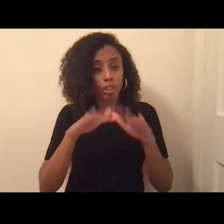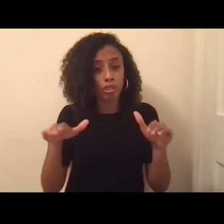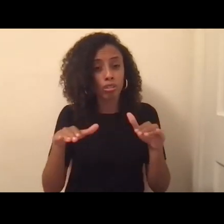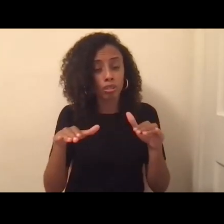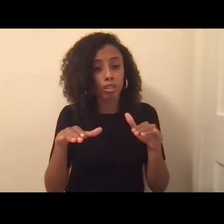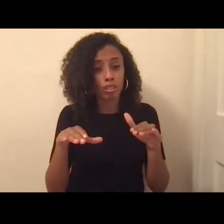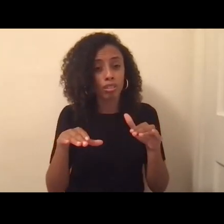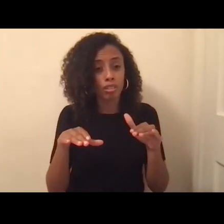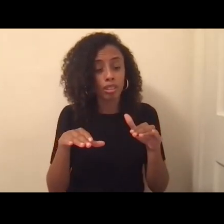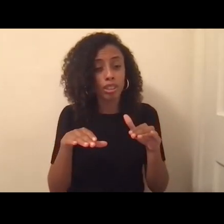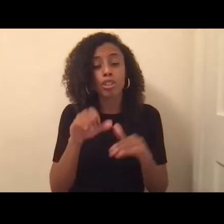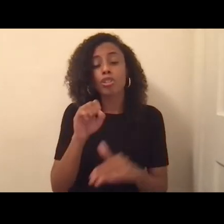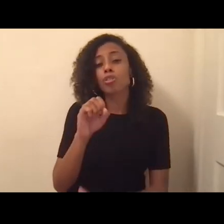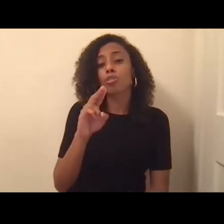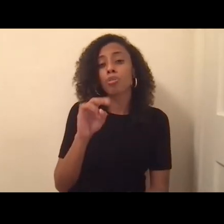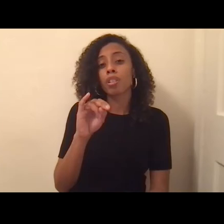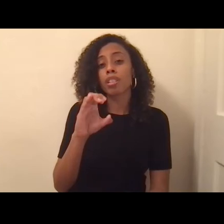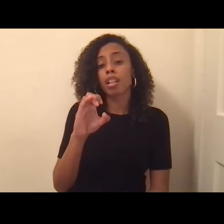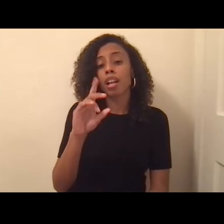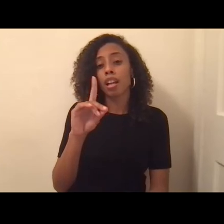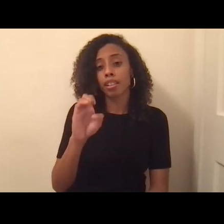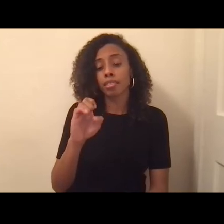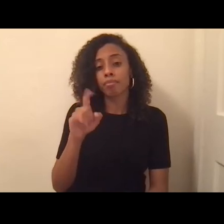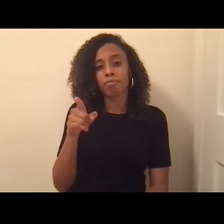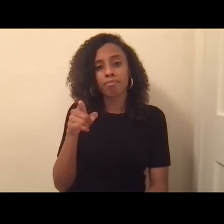year. And